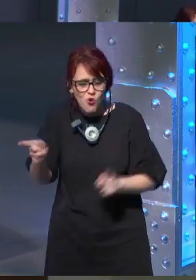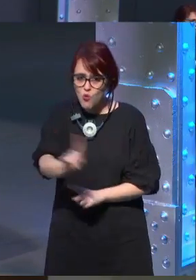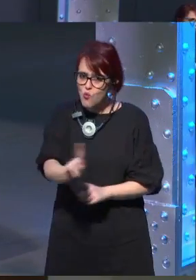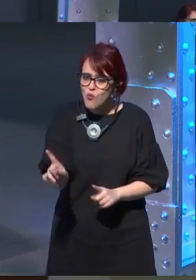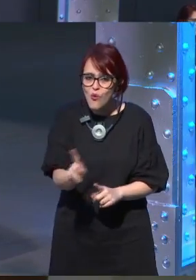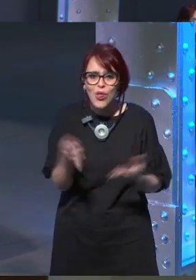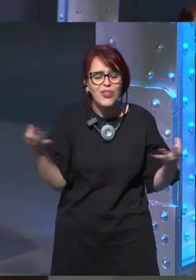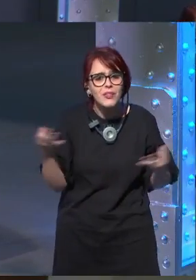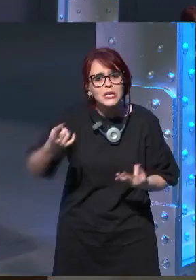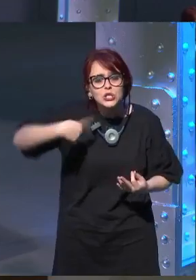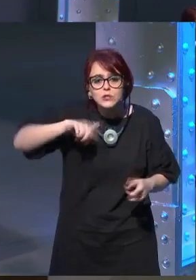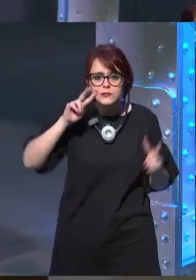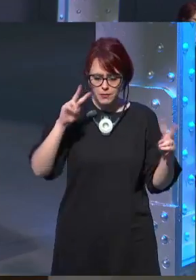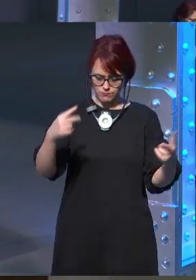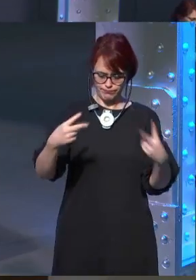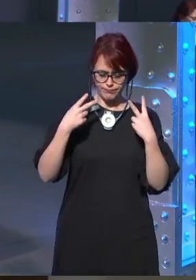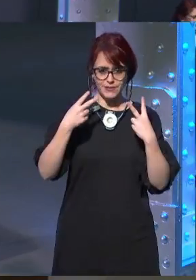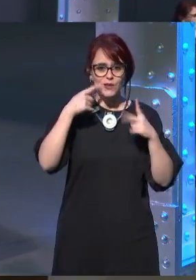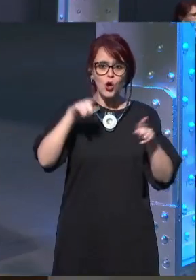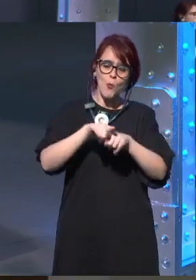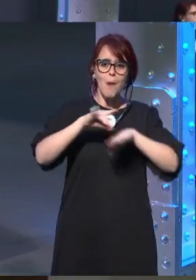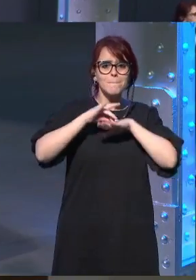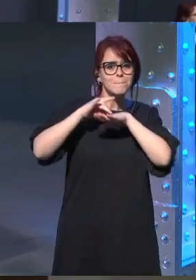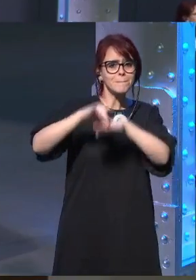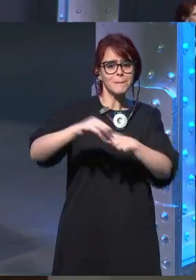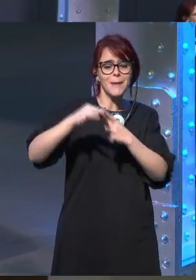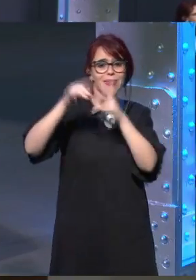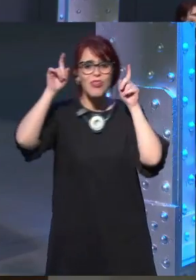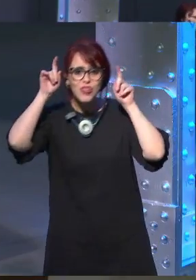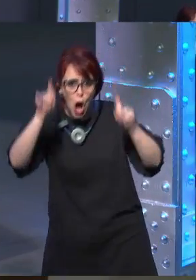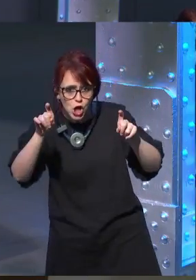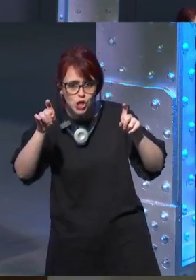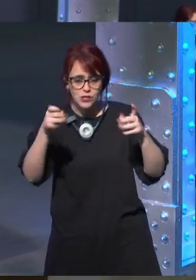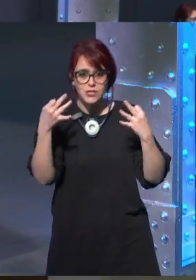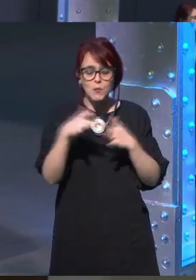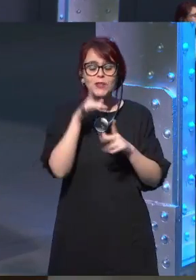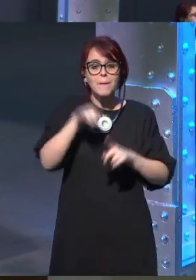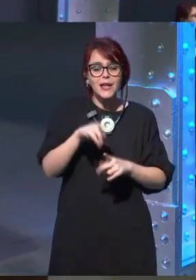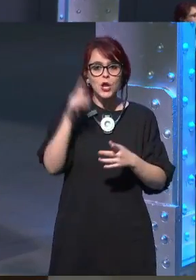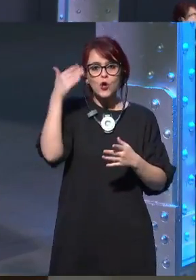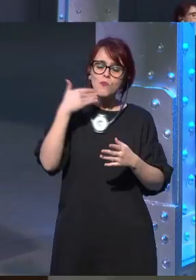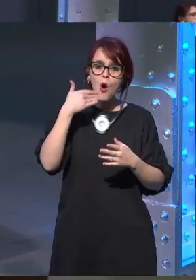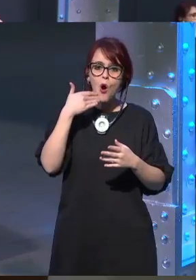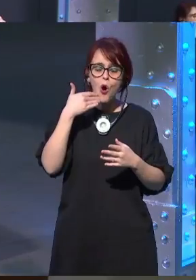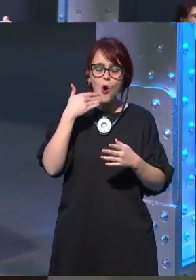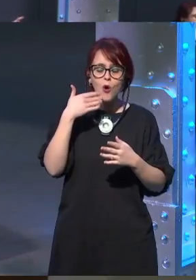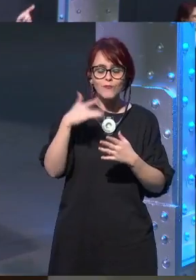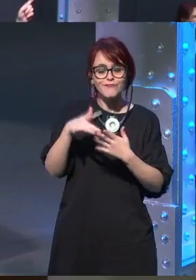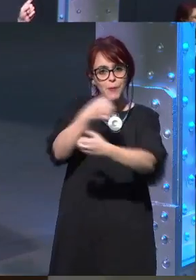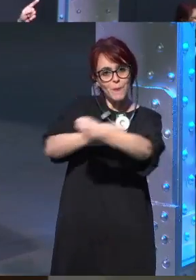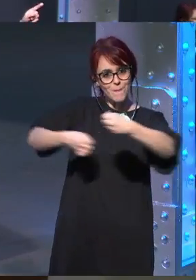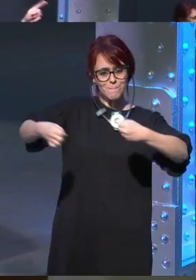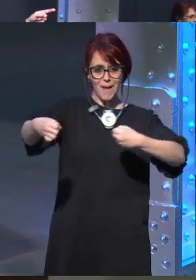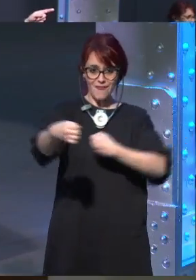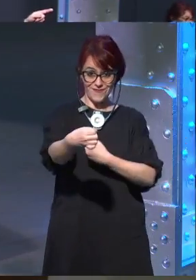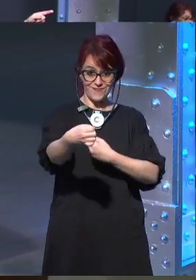to seek out those mentors. We also need to seek out reverse mentors. All right, I learned more